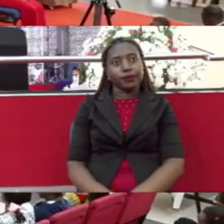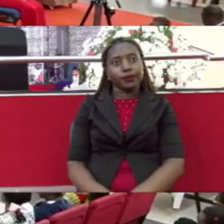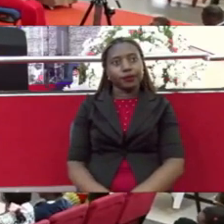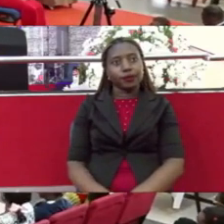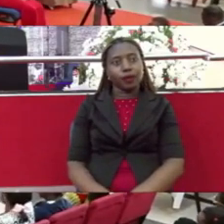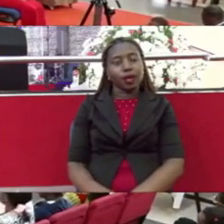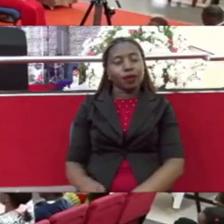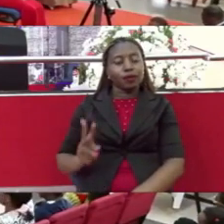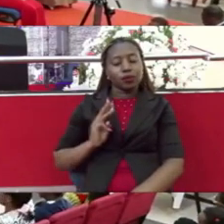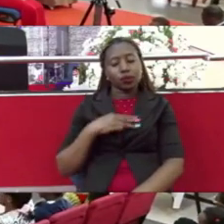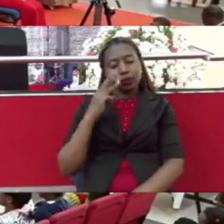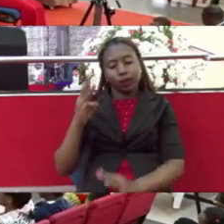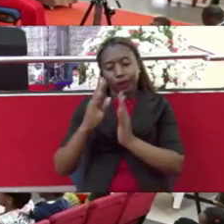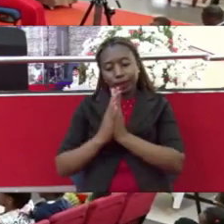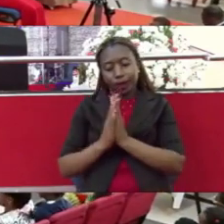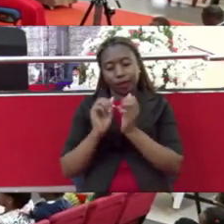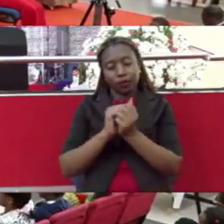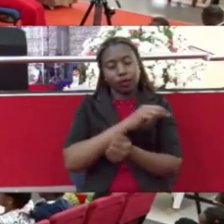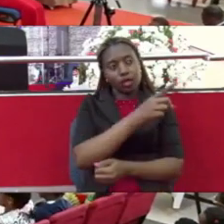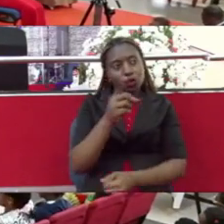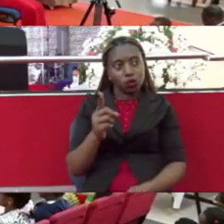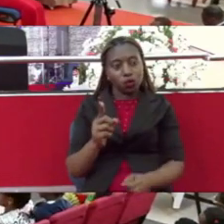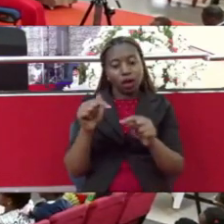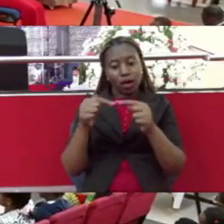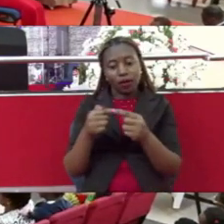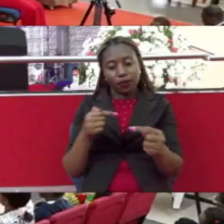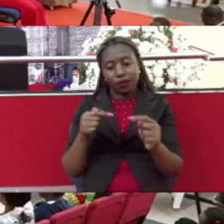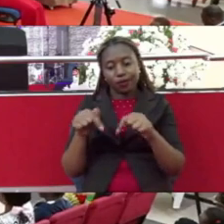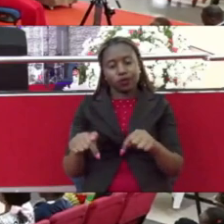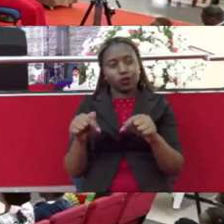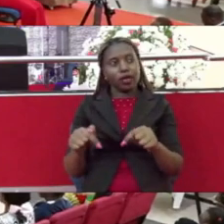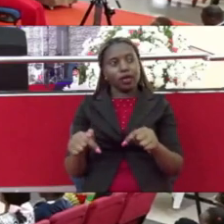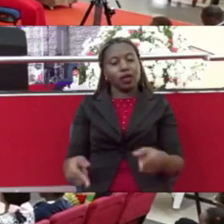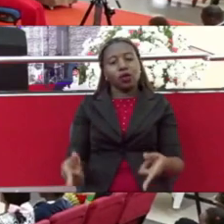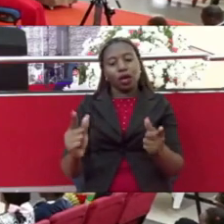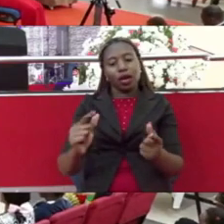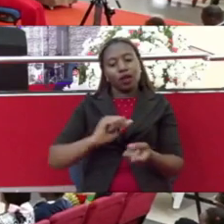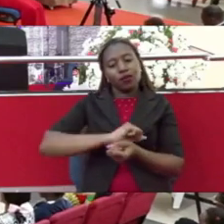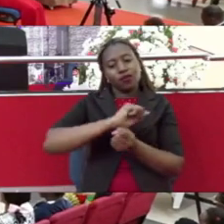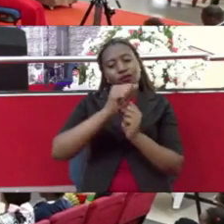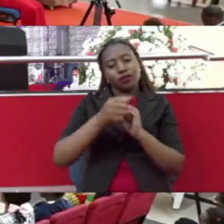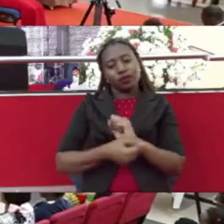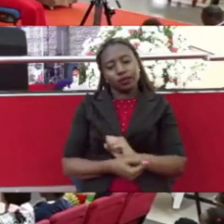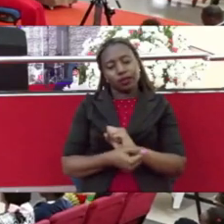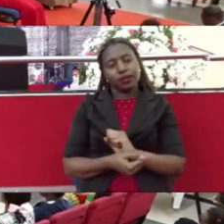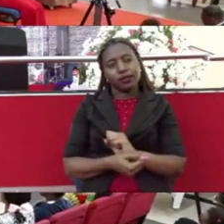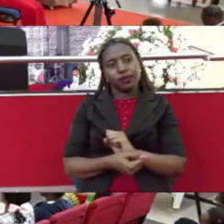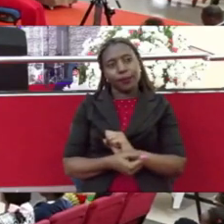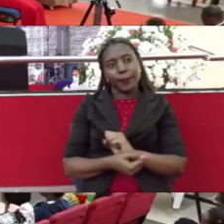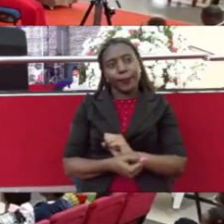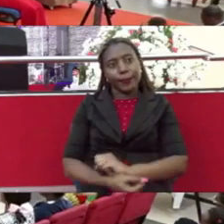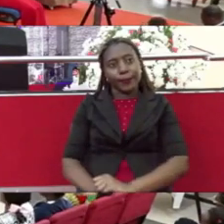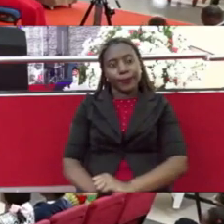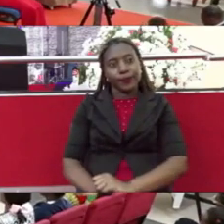pray with you. Tutaomba na wewe. And from this day your life will take a turn around. Ya kwamba tangia siku ya leo maisha yako